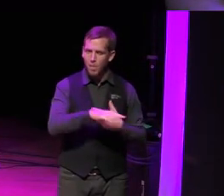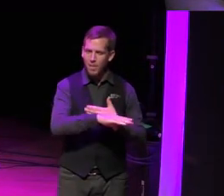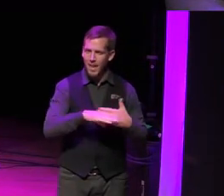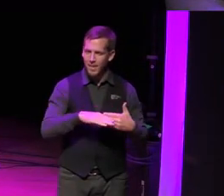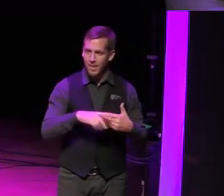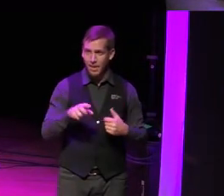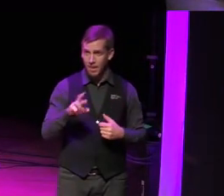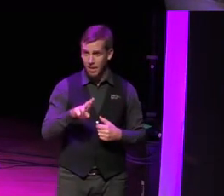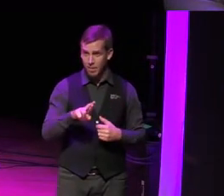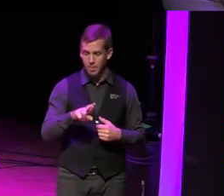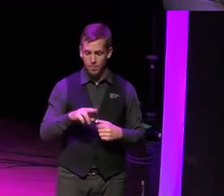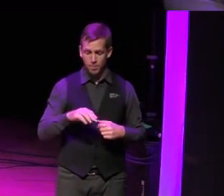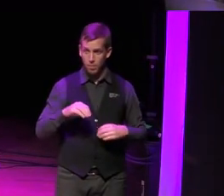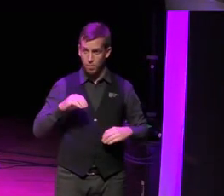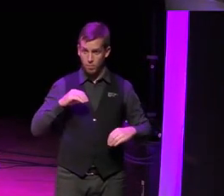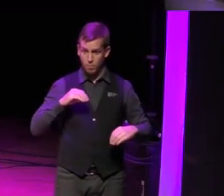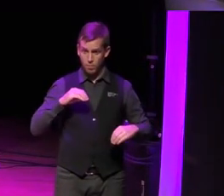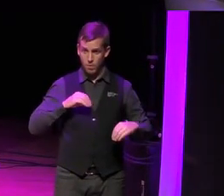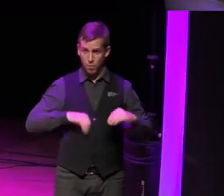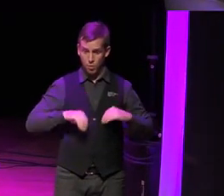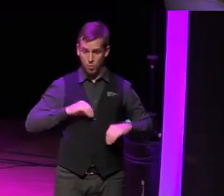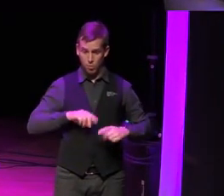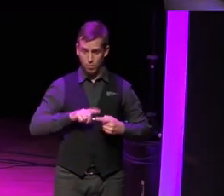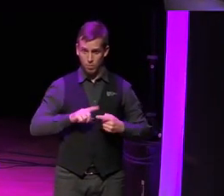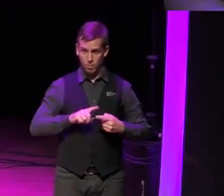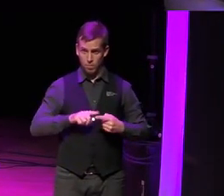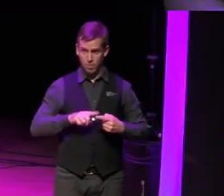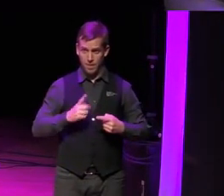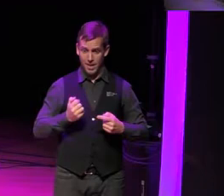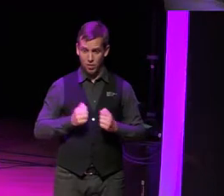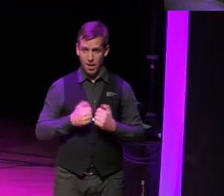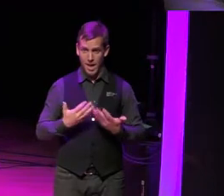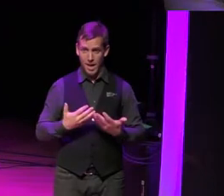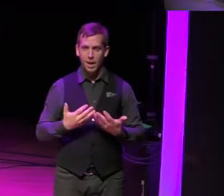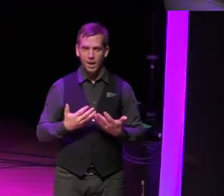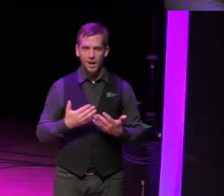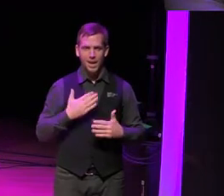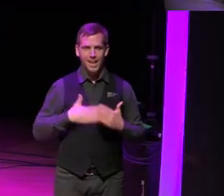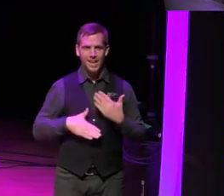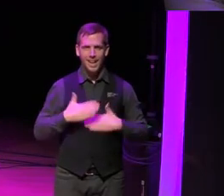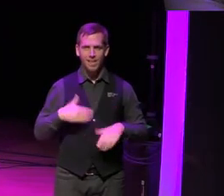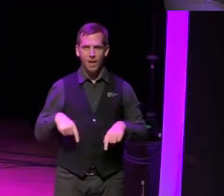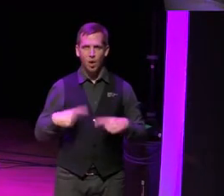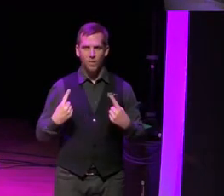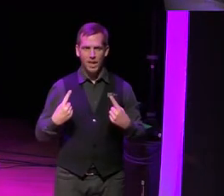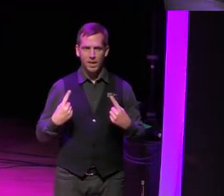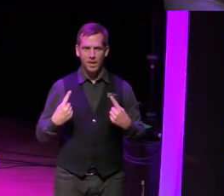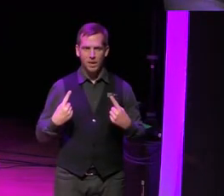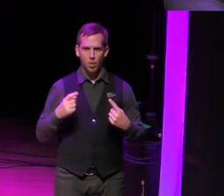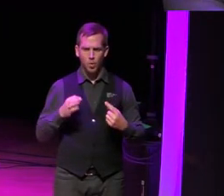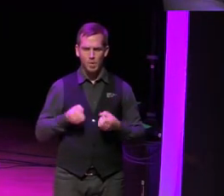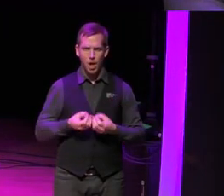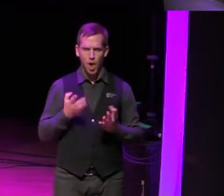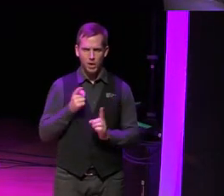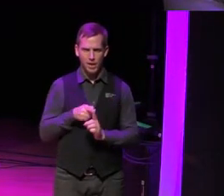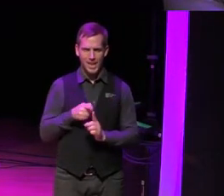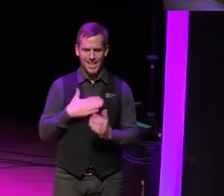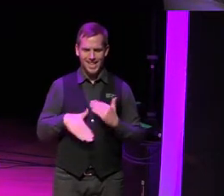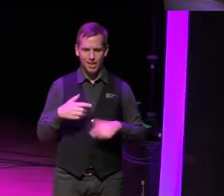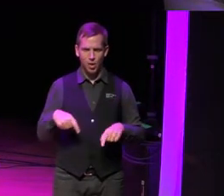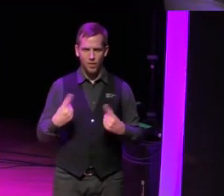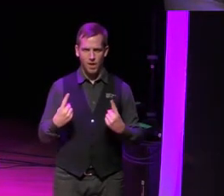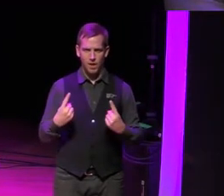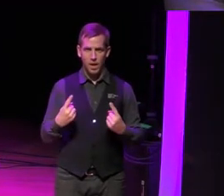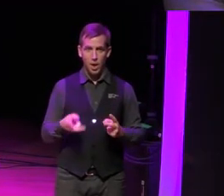in corruption, one of the areas that creates corruption is conflict of interest and unmanaged conflict of interest. That whole thing